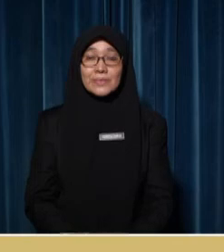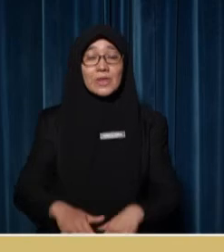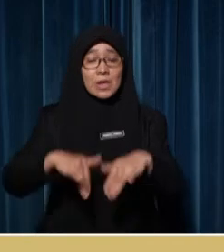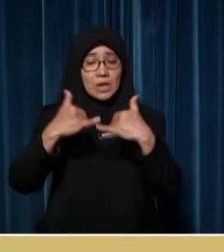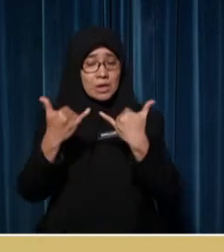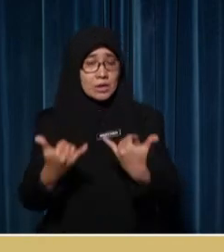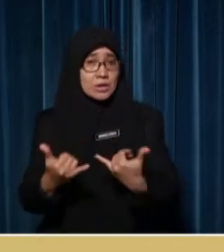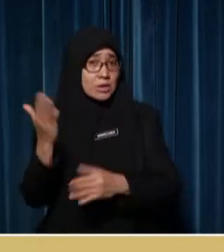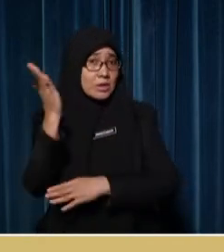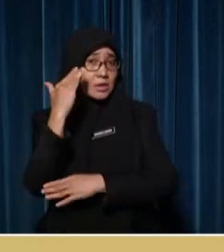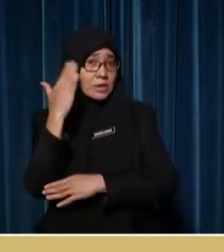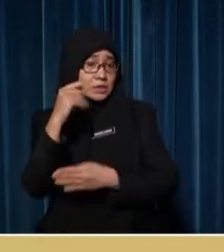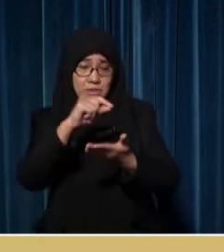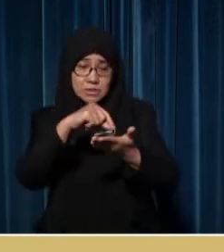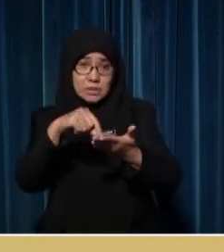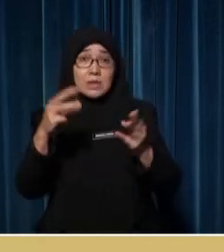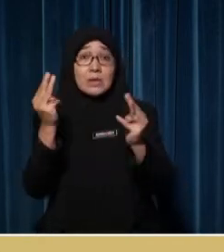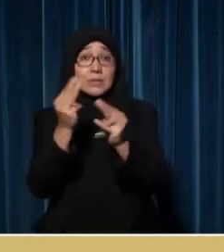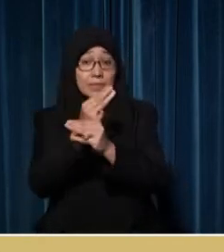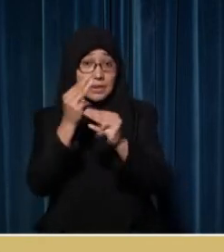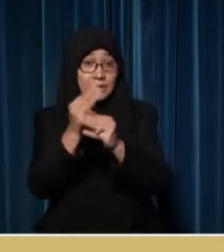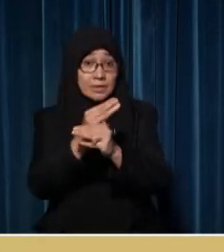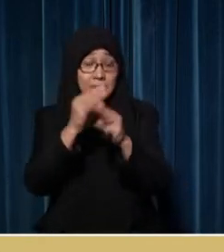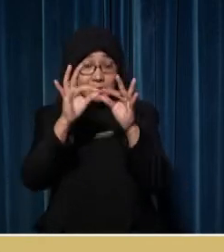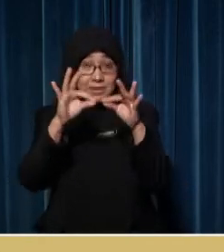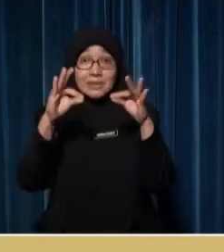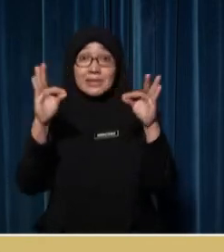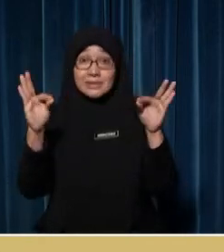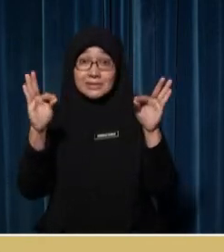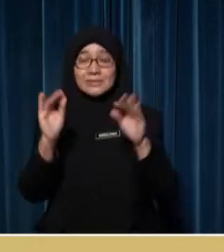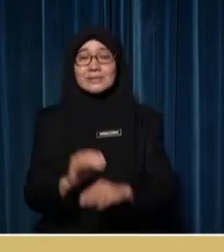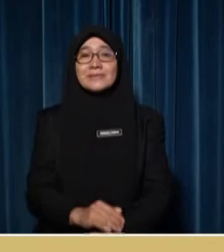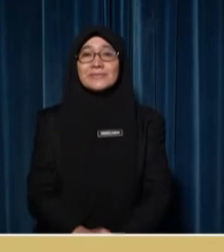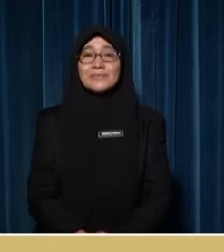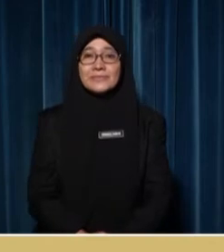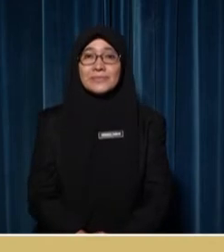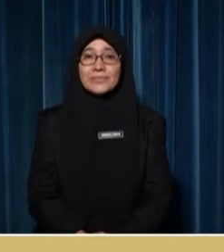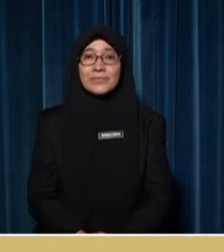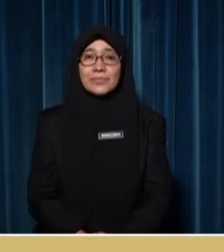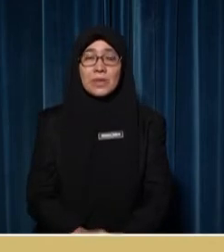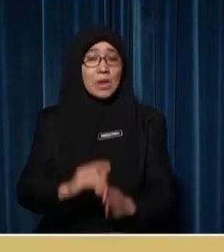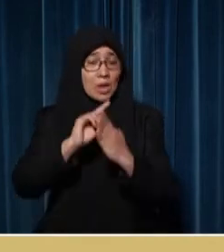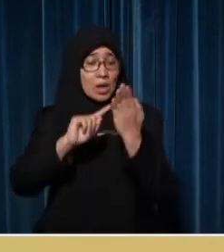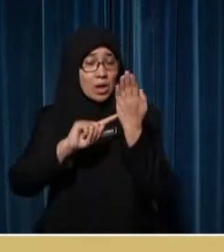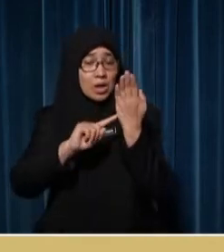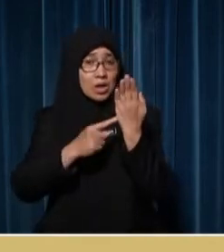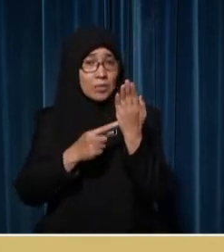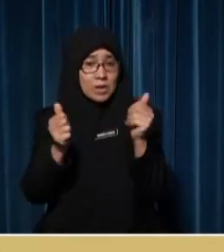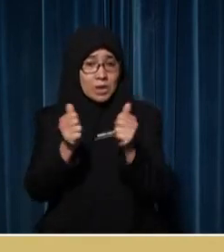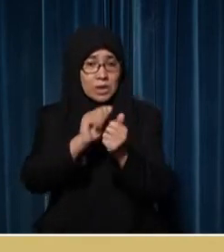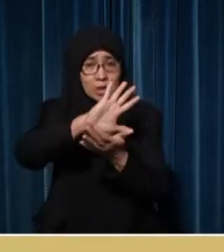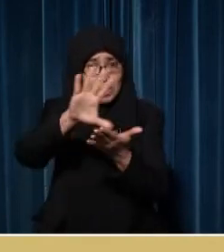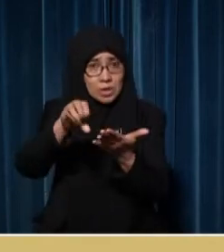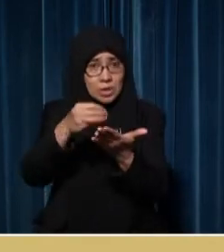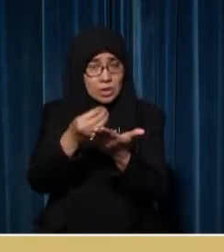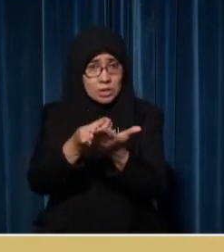Now let's write the mathematical sentence. Let's begin with the total number